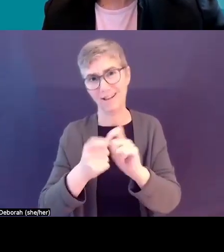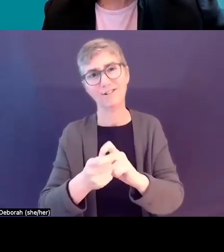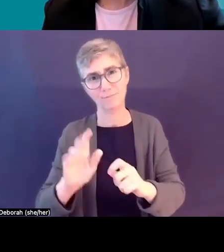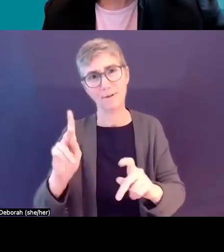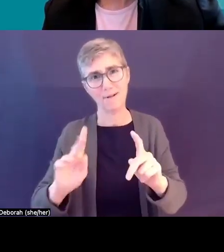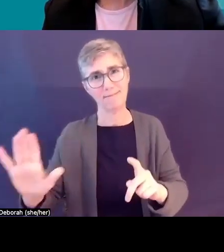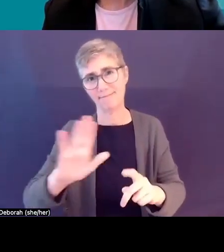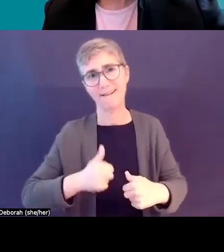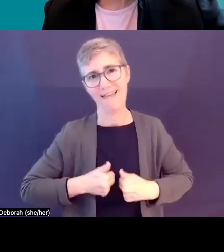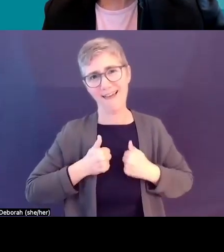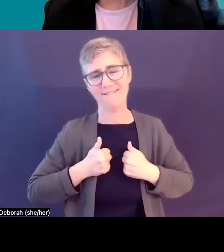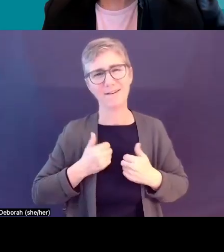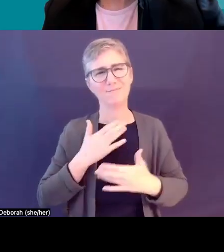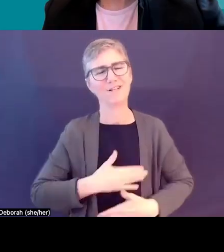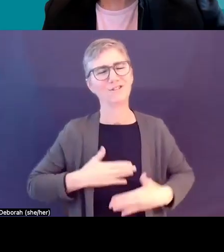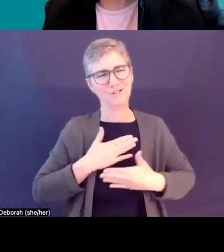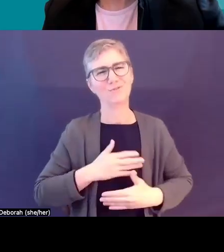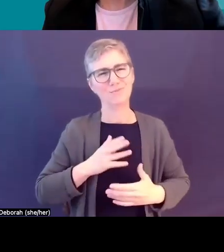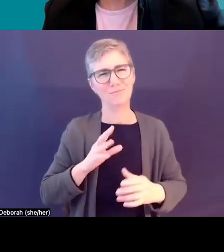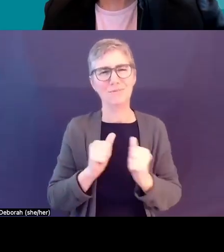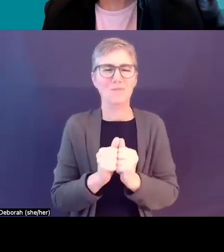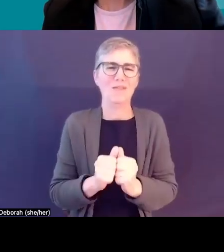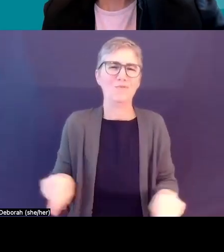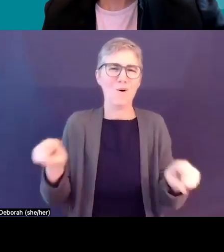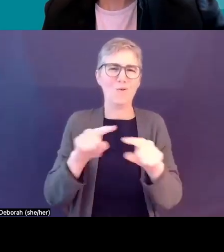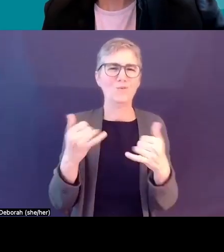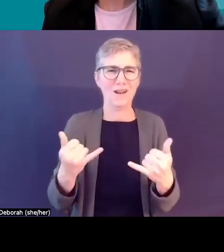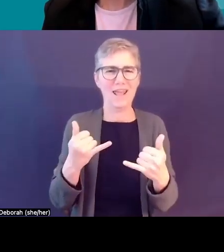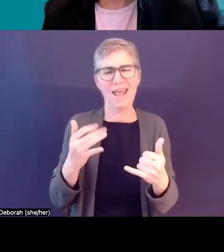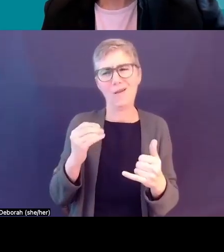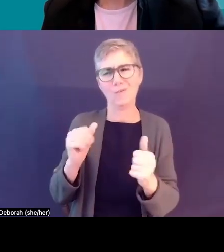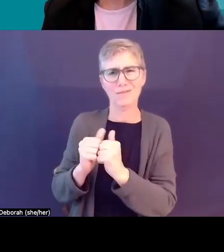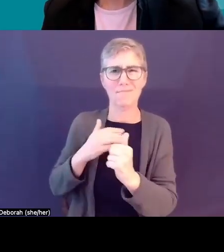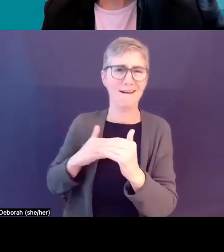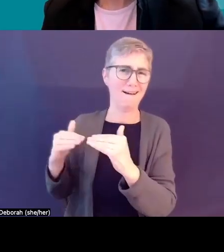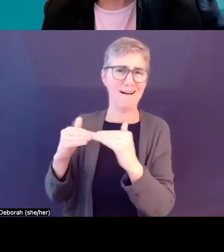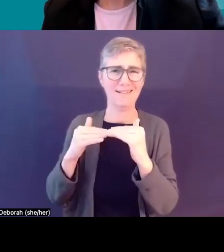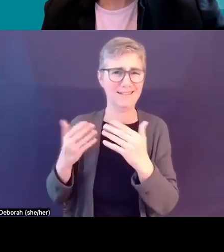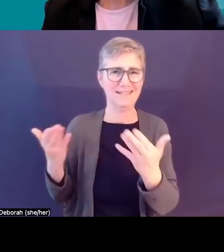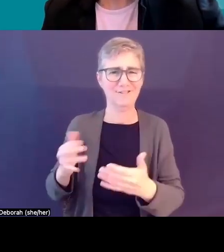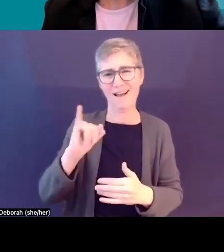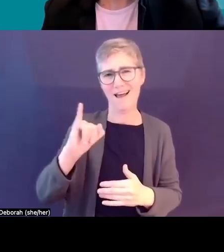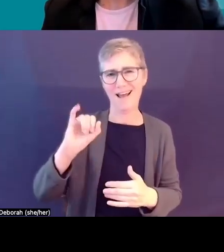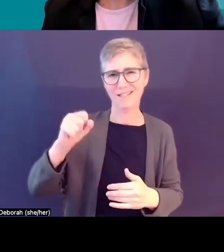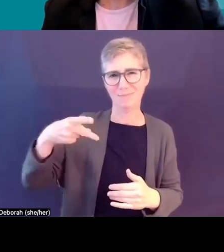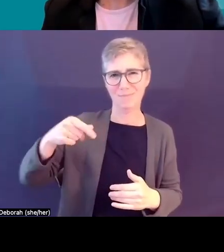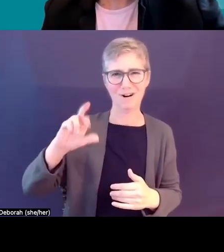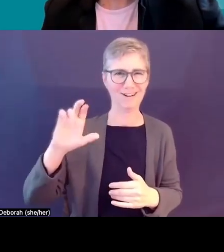Pleasure to be with you all today, and pleasure to do this with my colleagues at iSPARC.